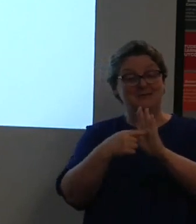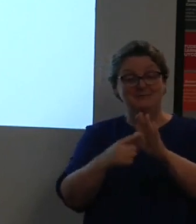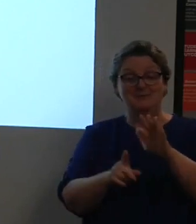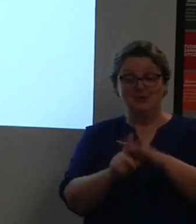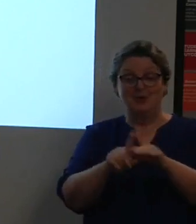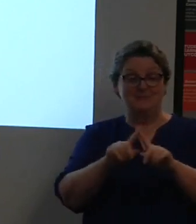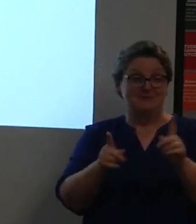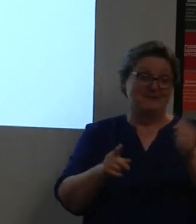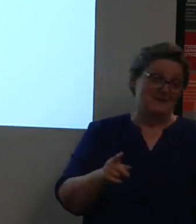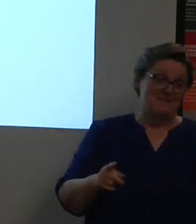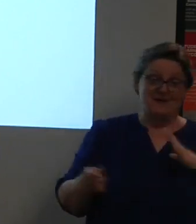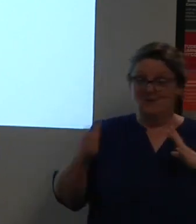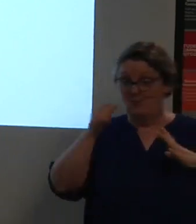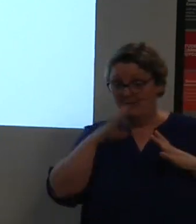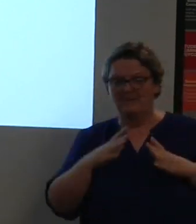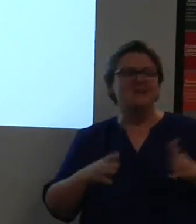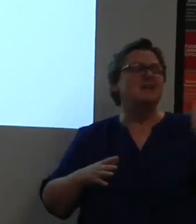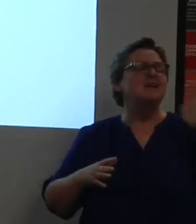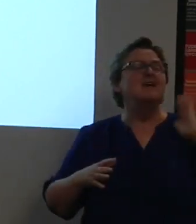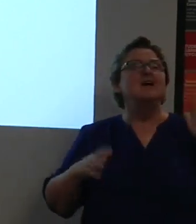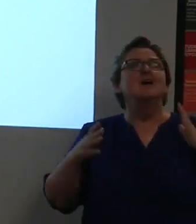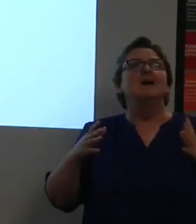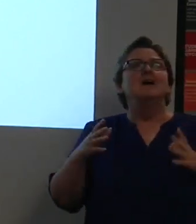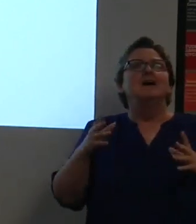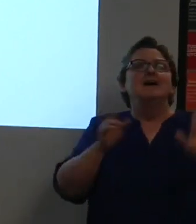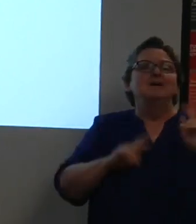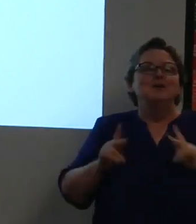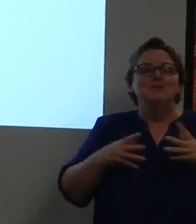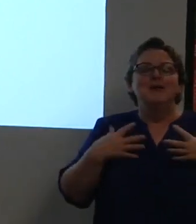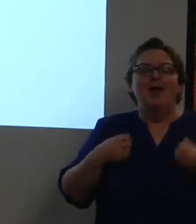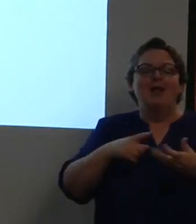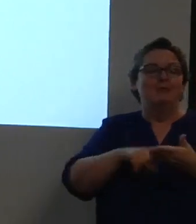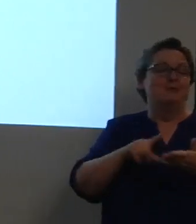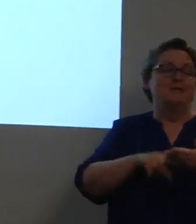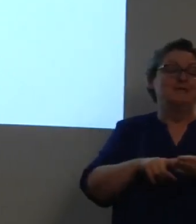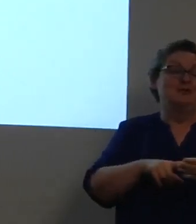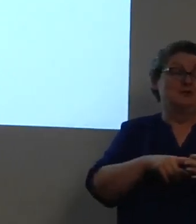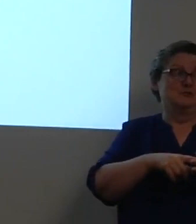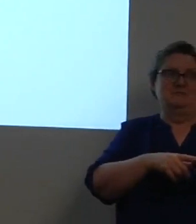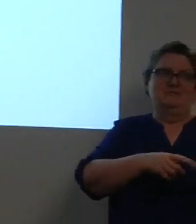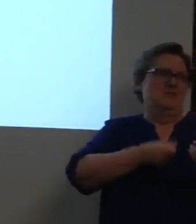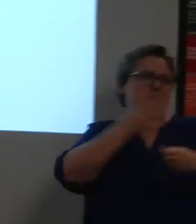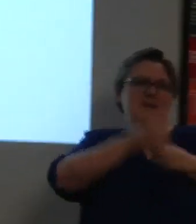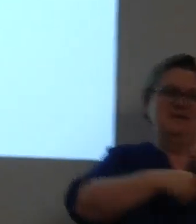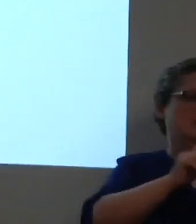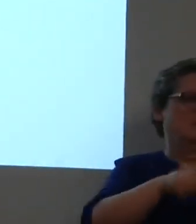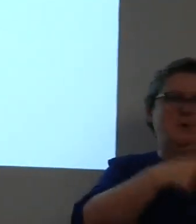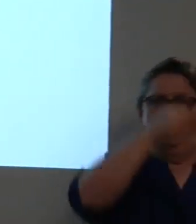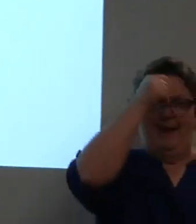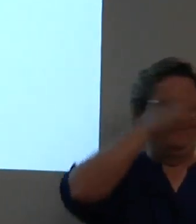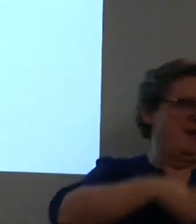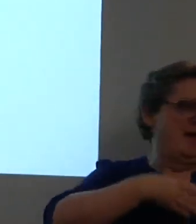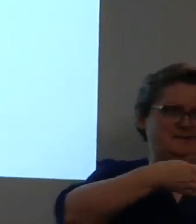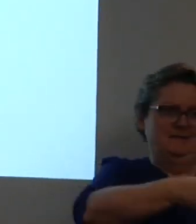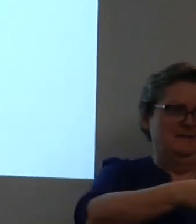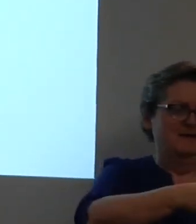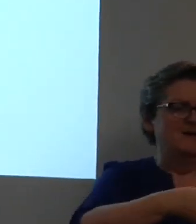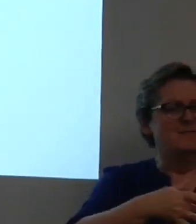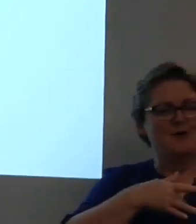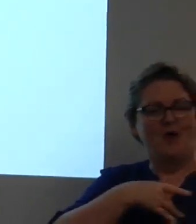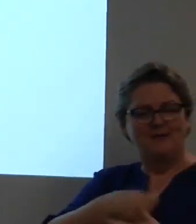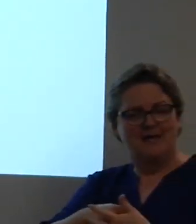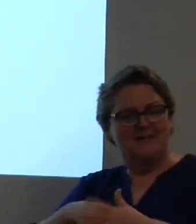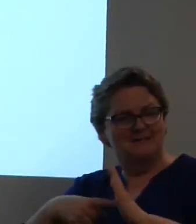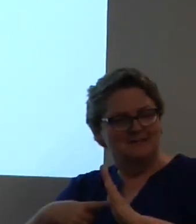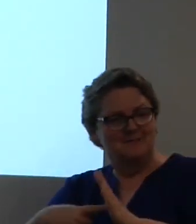for example, that human health research in the US was only done on men as a default. And so, for example, heart attack symptoms show up differently depending